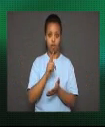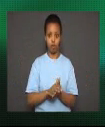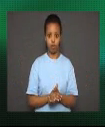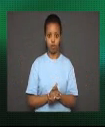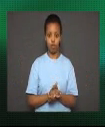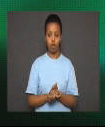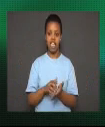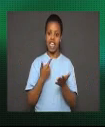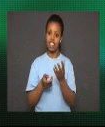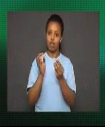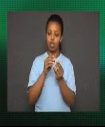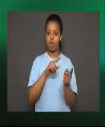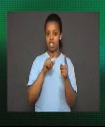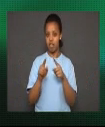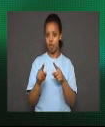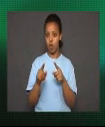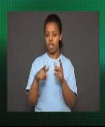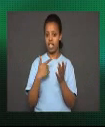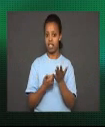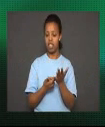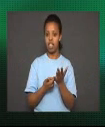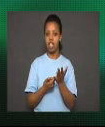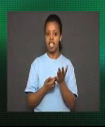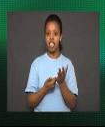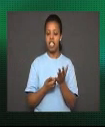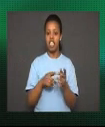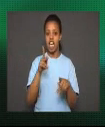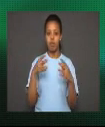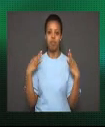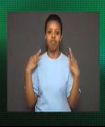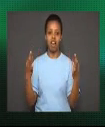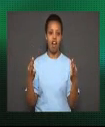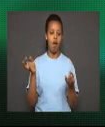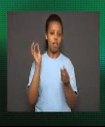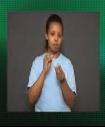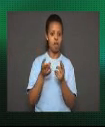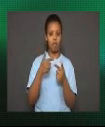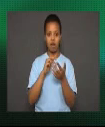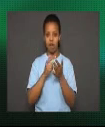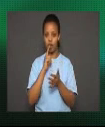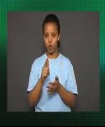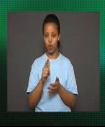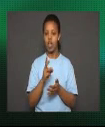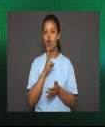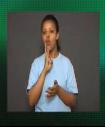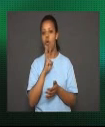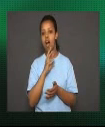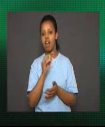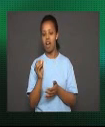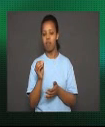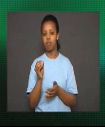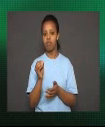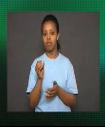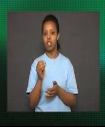as well as improvements in public health, mainly in the areas of water and